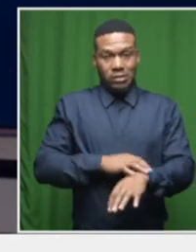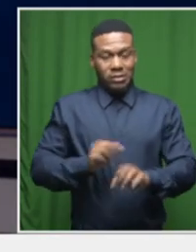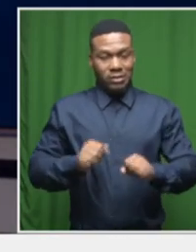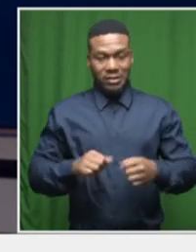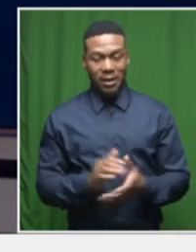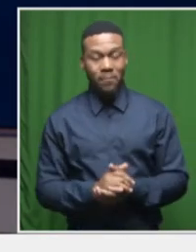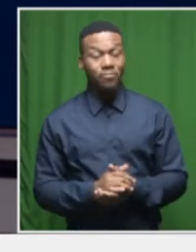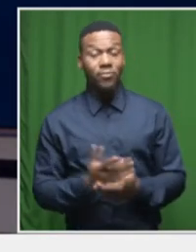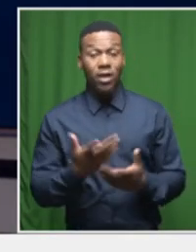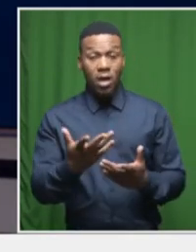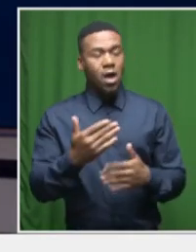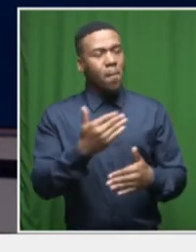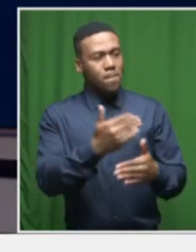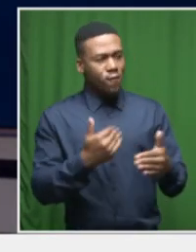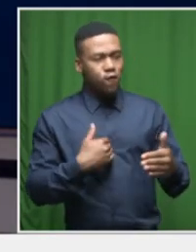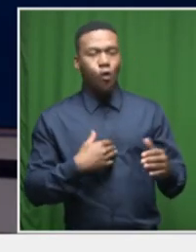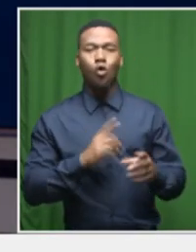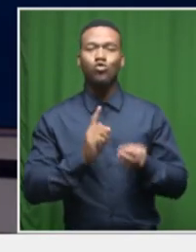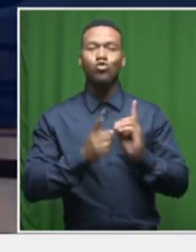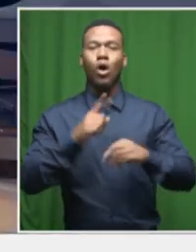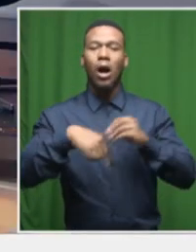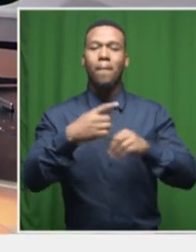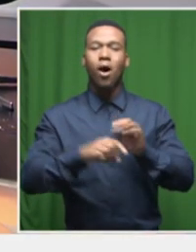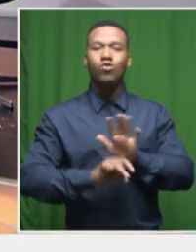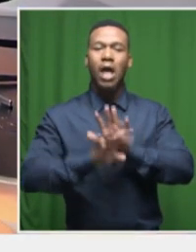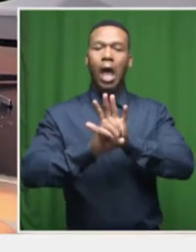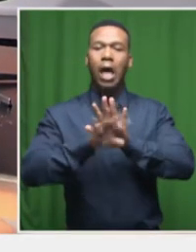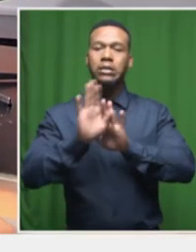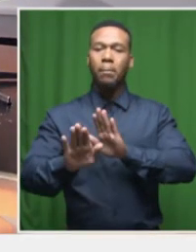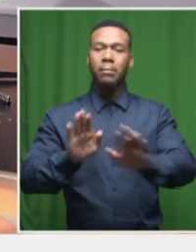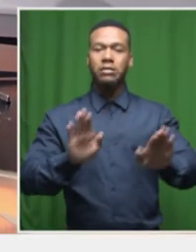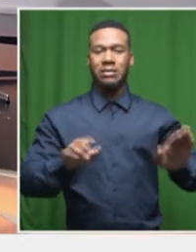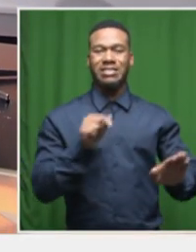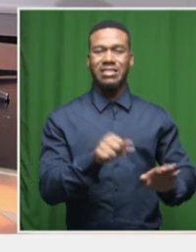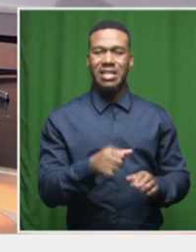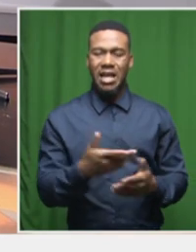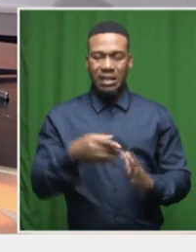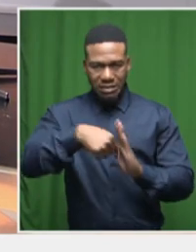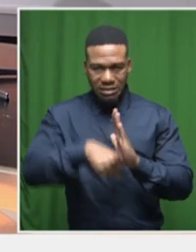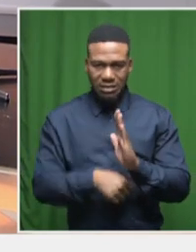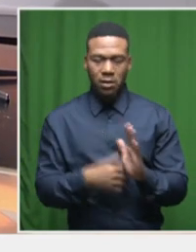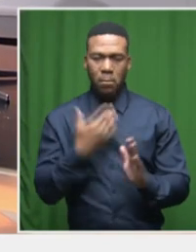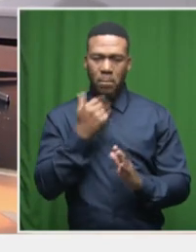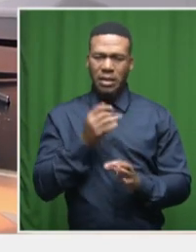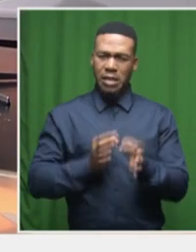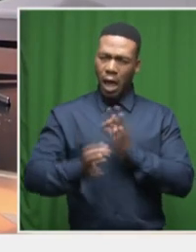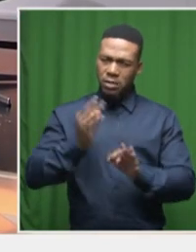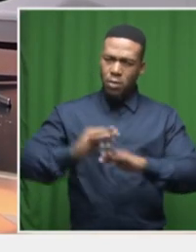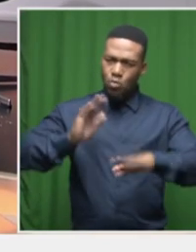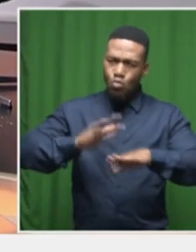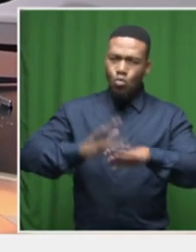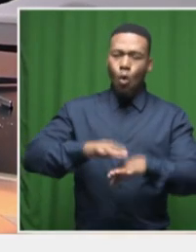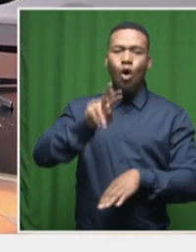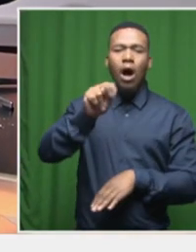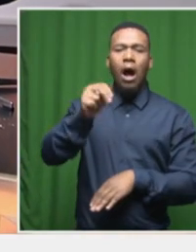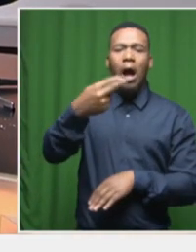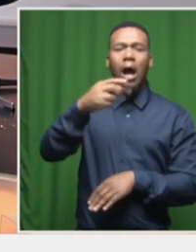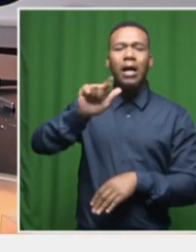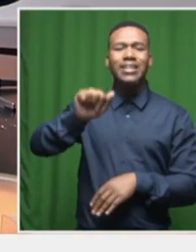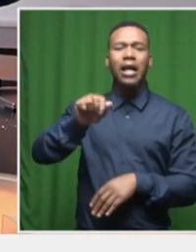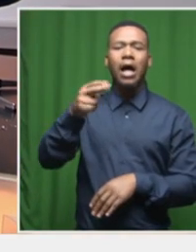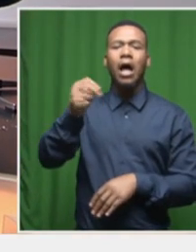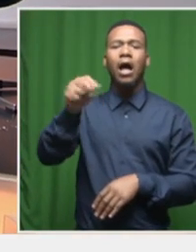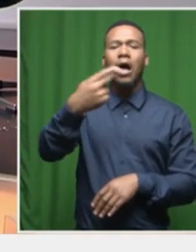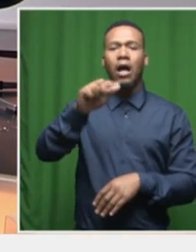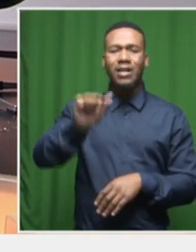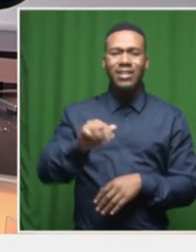you in. Now, before we get to the exhibition mm-hmm. in greater detail, just take us through the background of who Nhlanhla Nsusha is and mm-hmm. the decision to